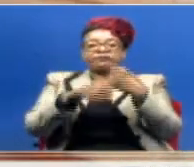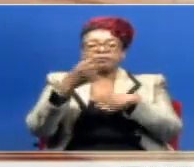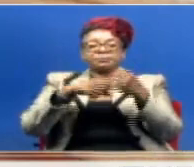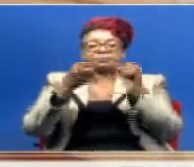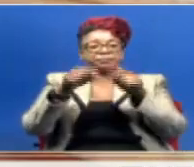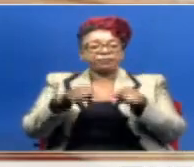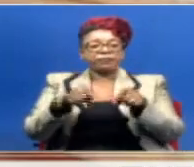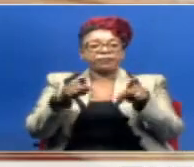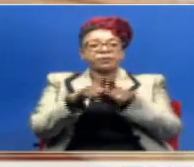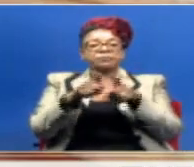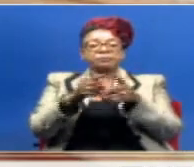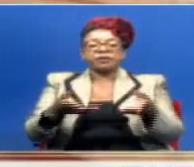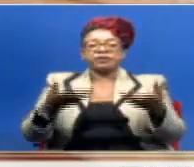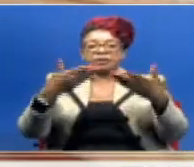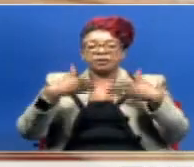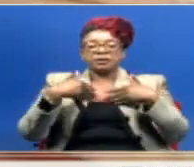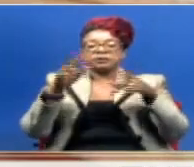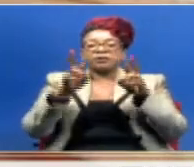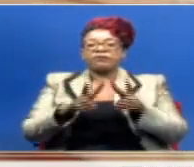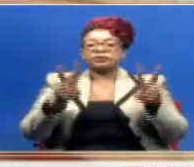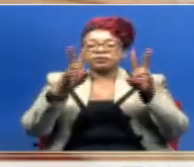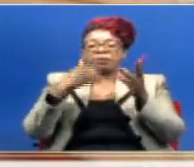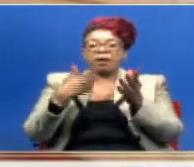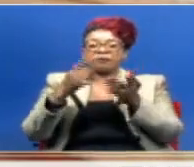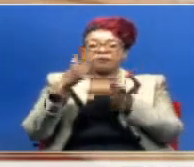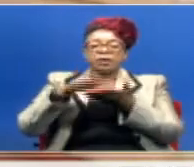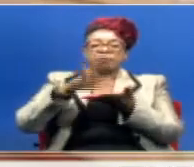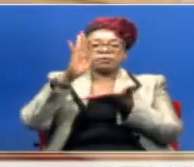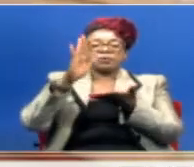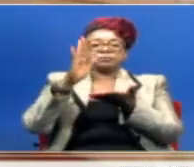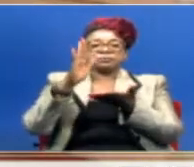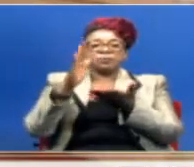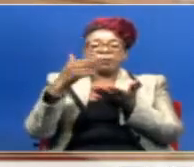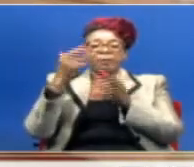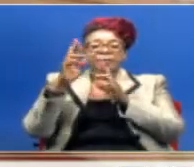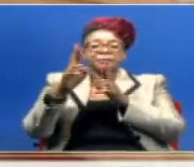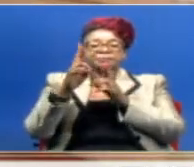giving us a victory, we still have one more to go tomorrow, and we hope that we are going to carry the same spirit tomorrow.